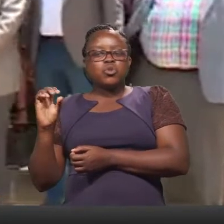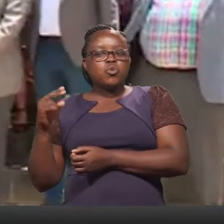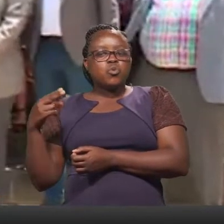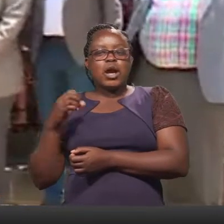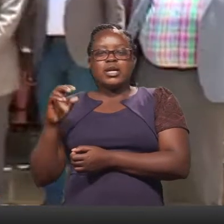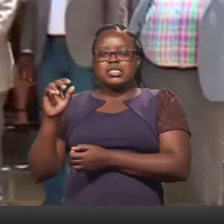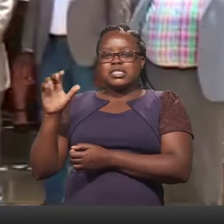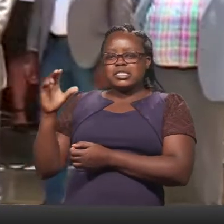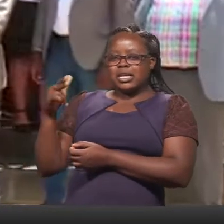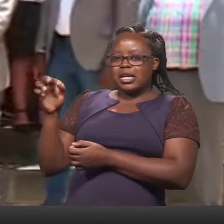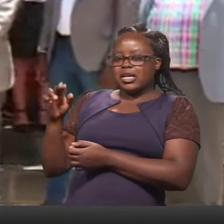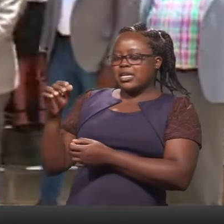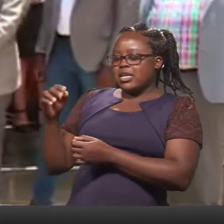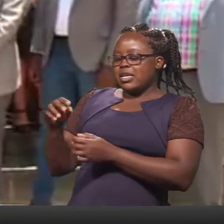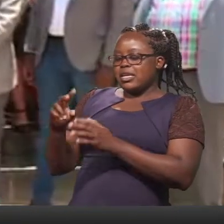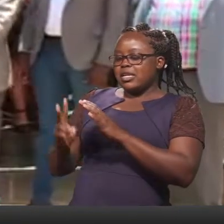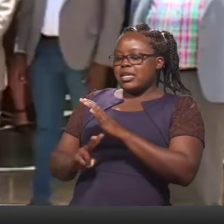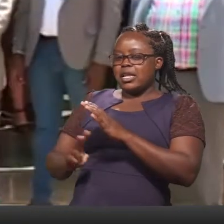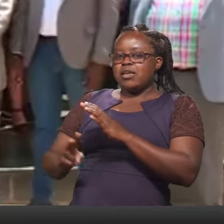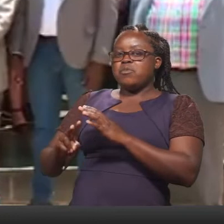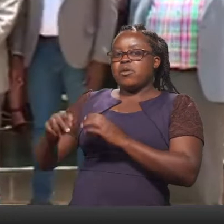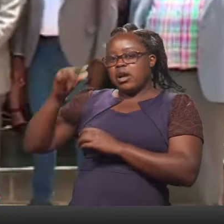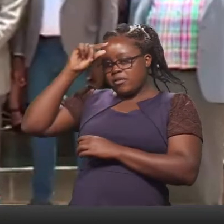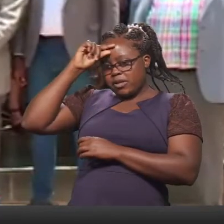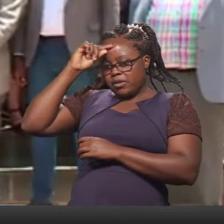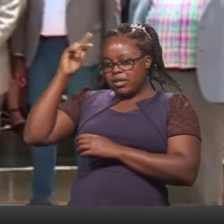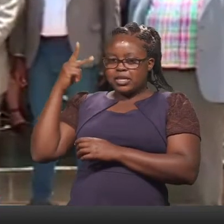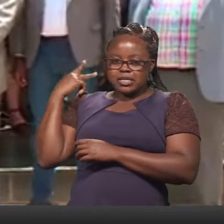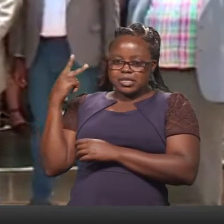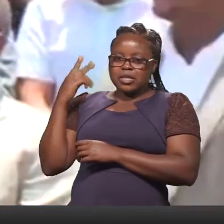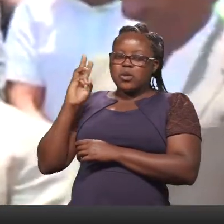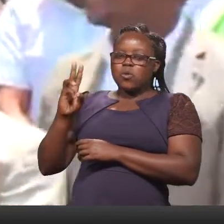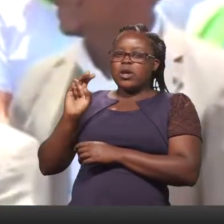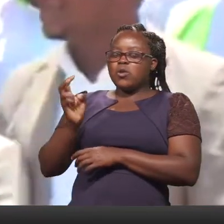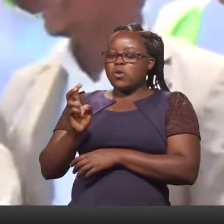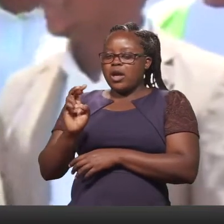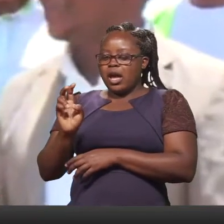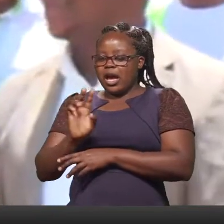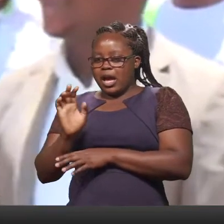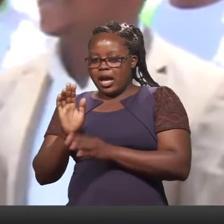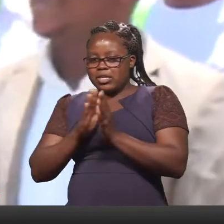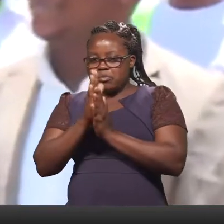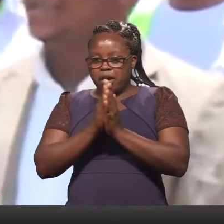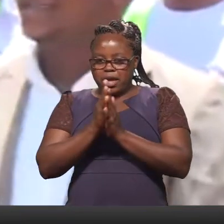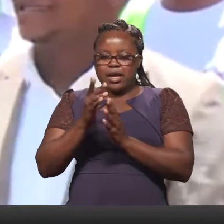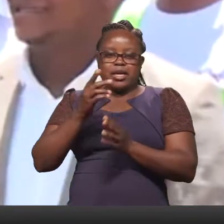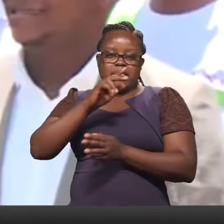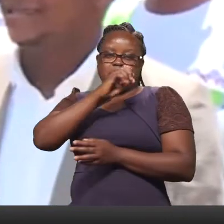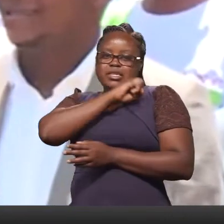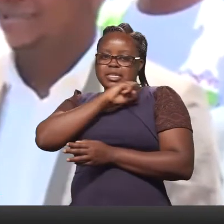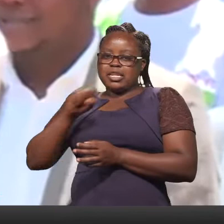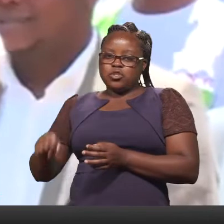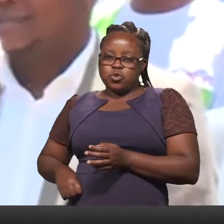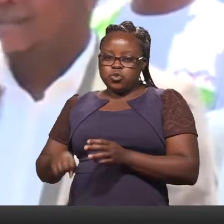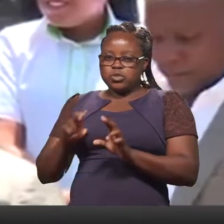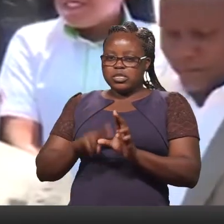wa ANC. Naibu gavana wa Kisii Josh Mangi atawania kiti cha useneta kwa tiketi ya